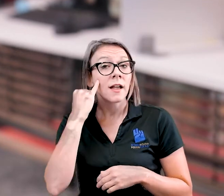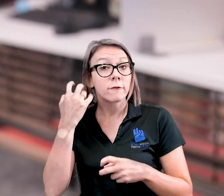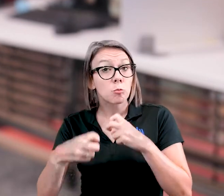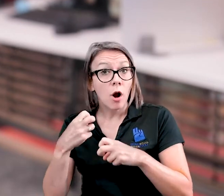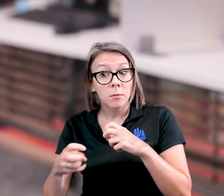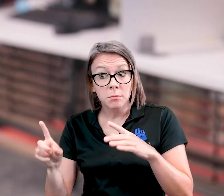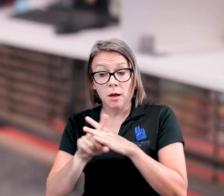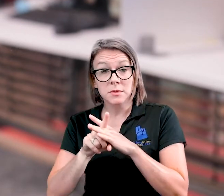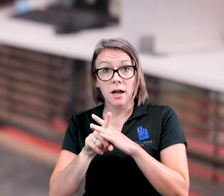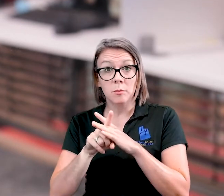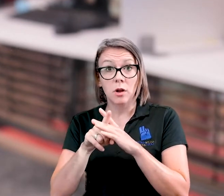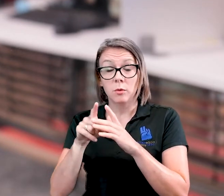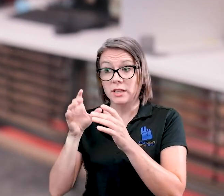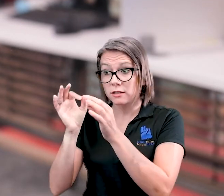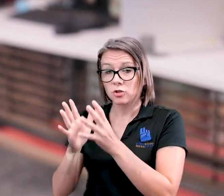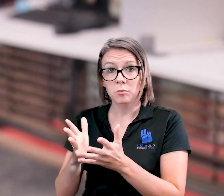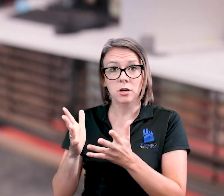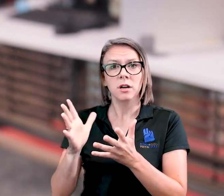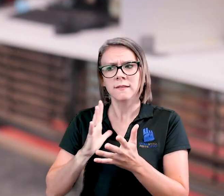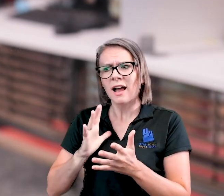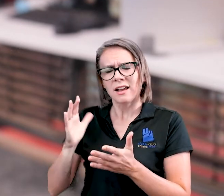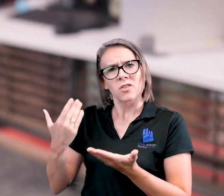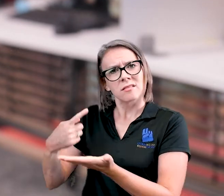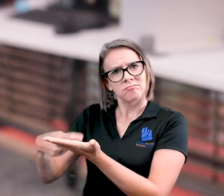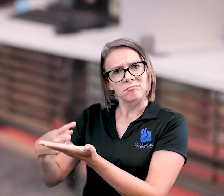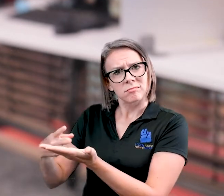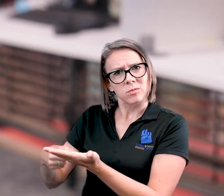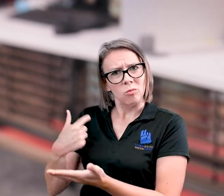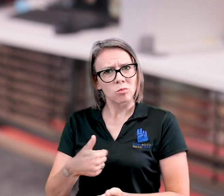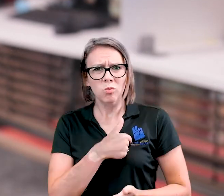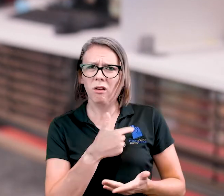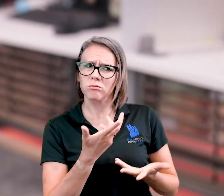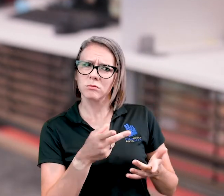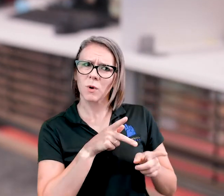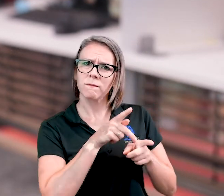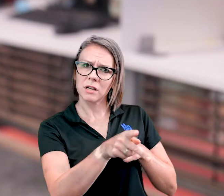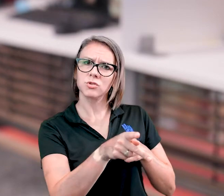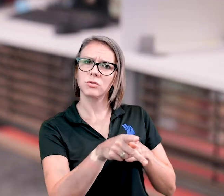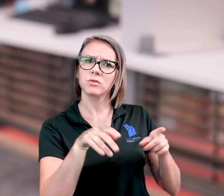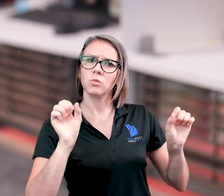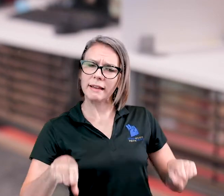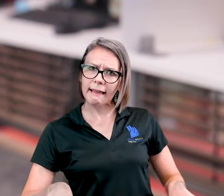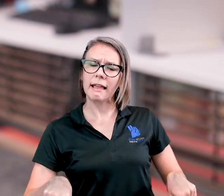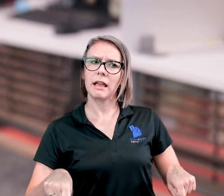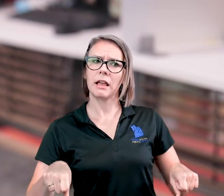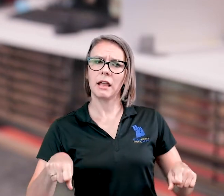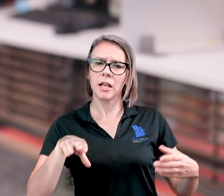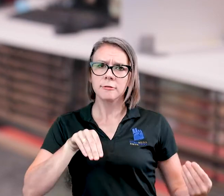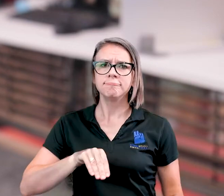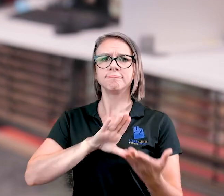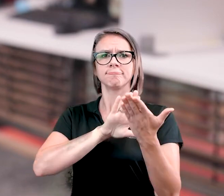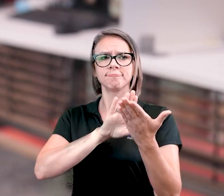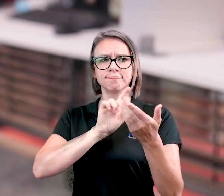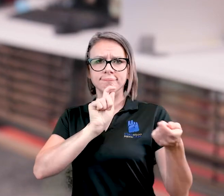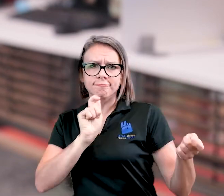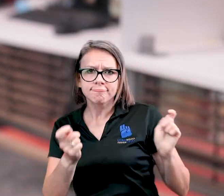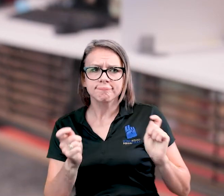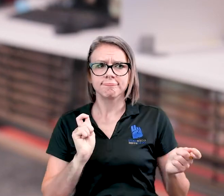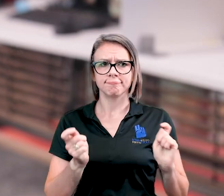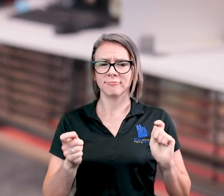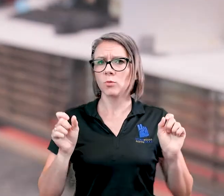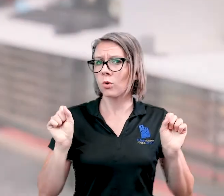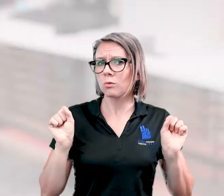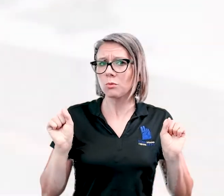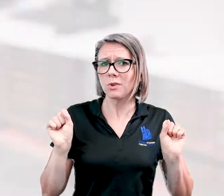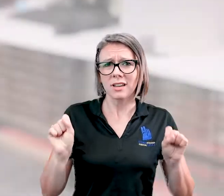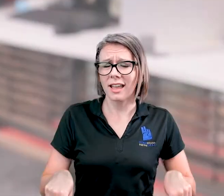conflict with that interpreter, address it with them. We're professionals and we know how to work with people, and we can change our approaches,